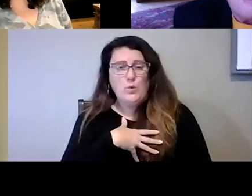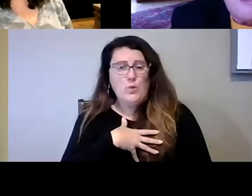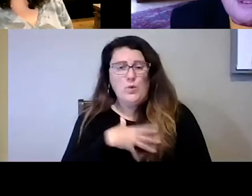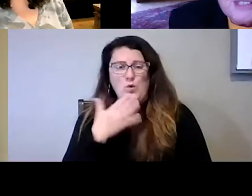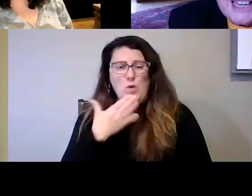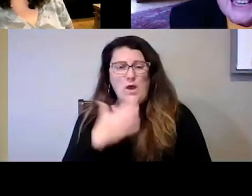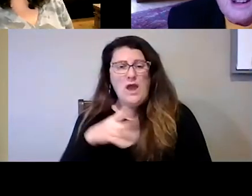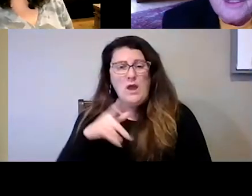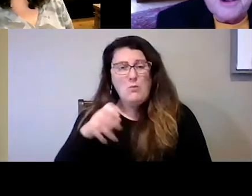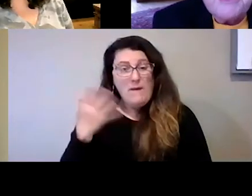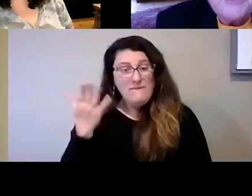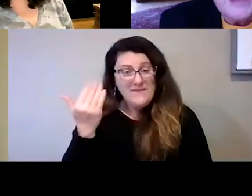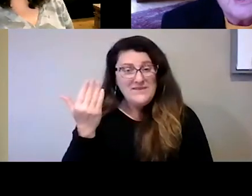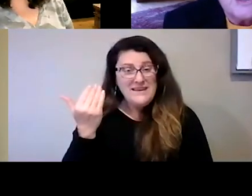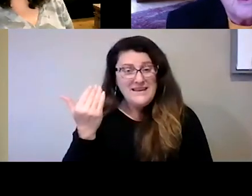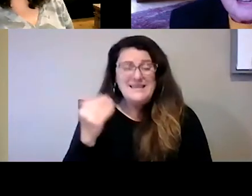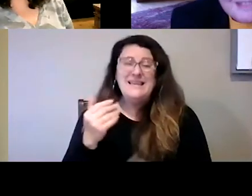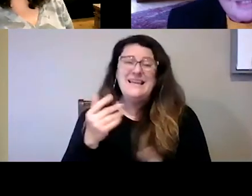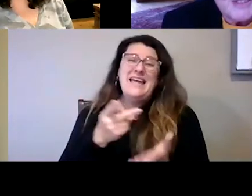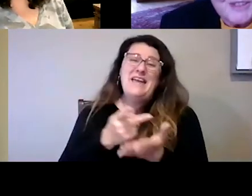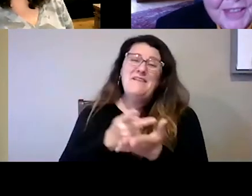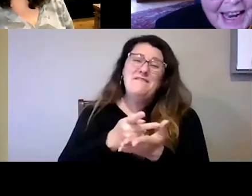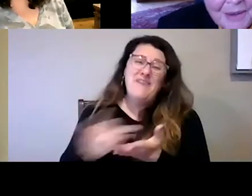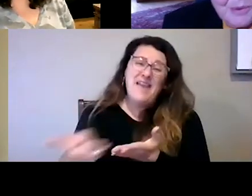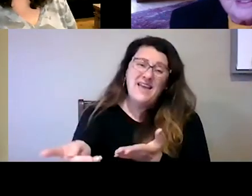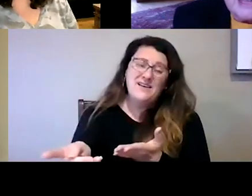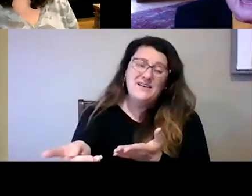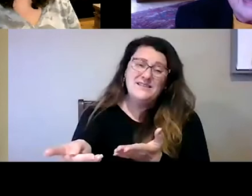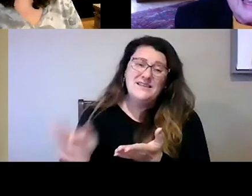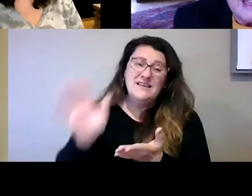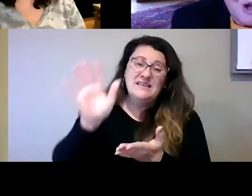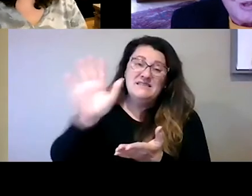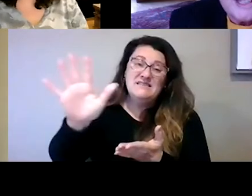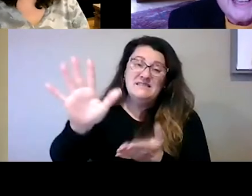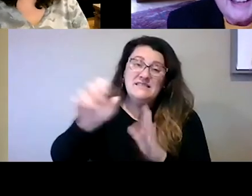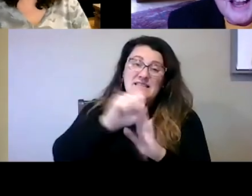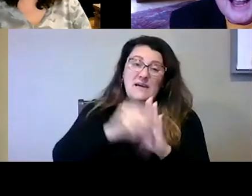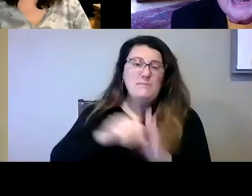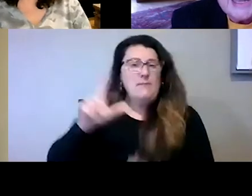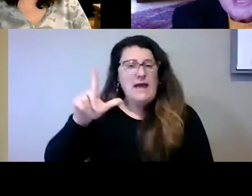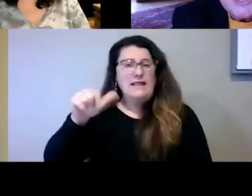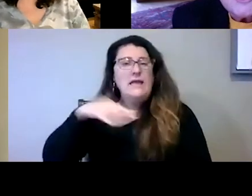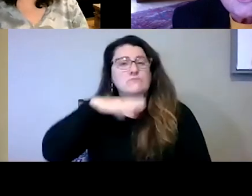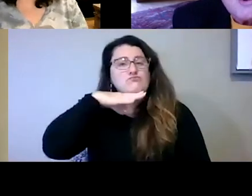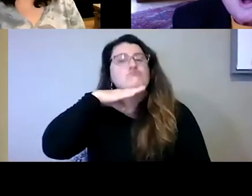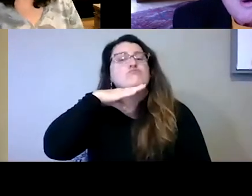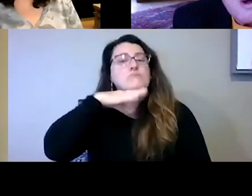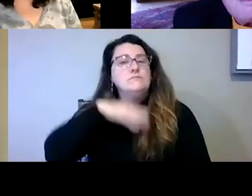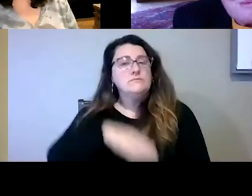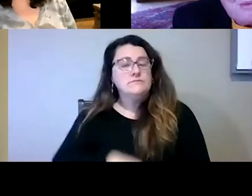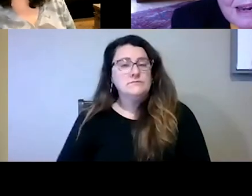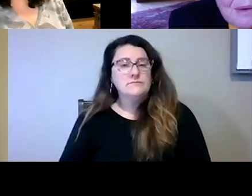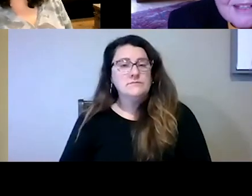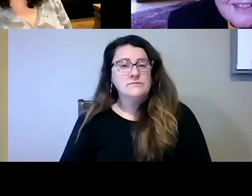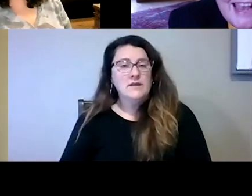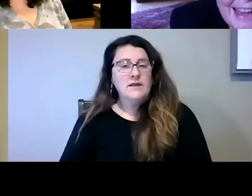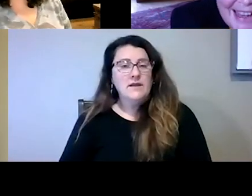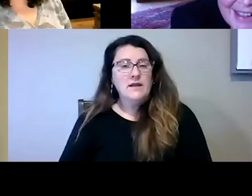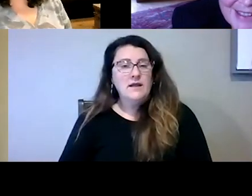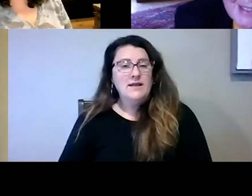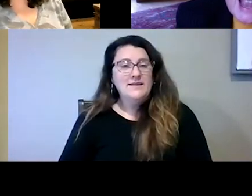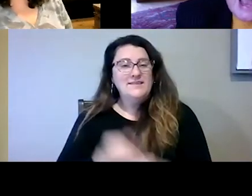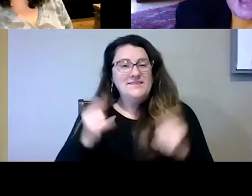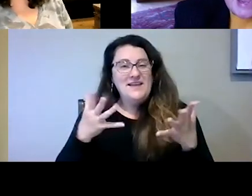on Prop 15, although it failed in the rest of the state. LA can hold its head high. So, but what I want to